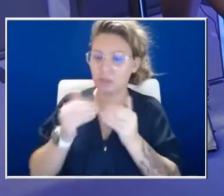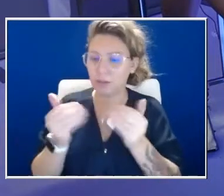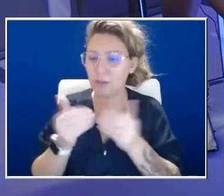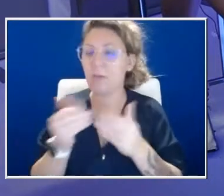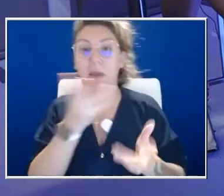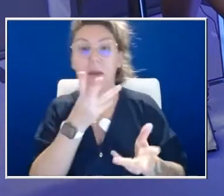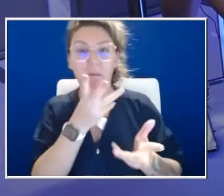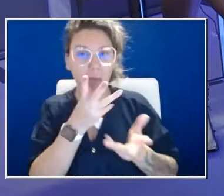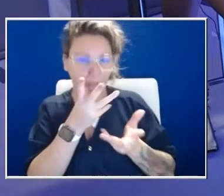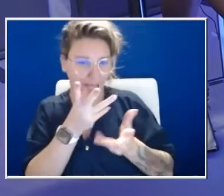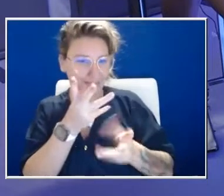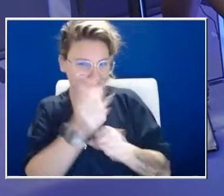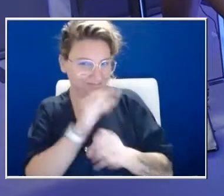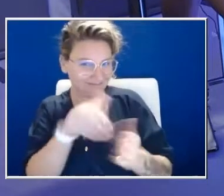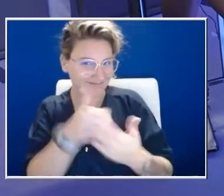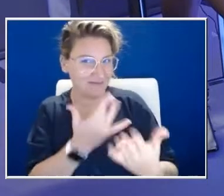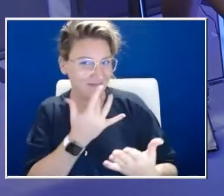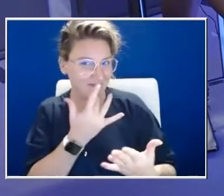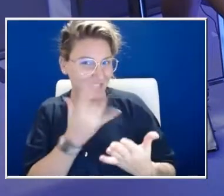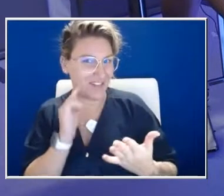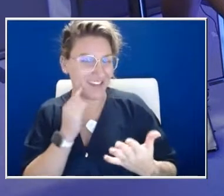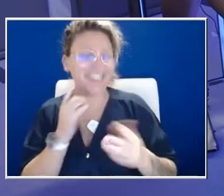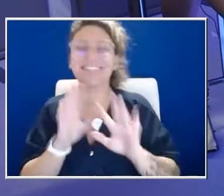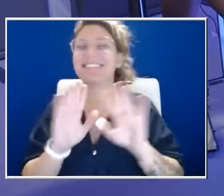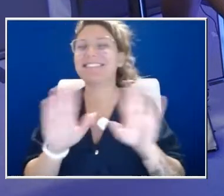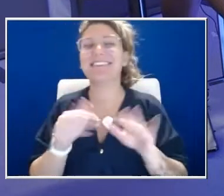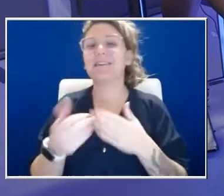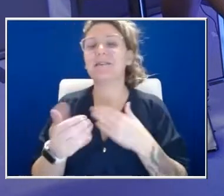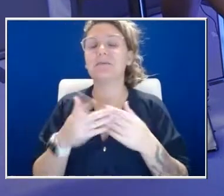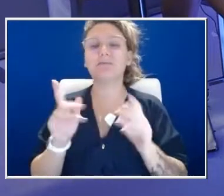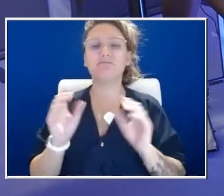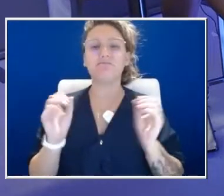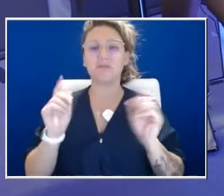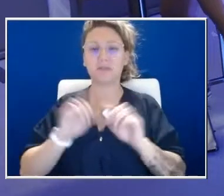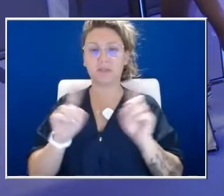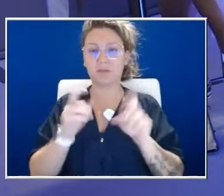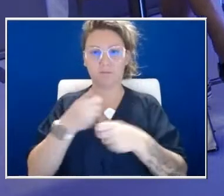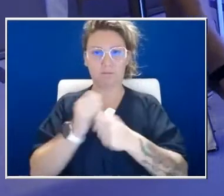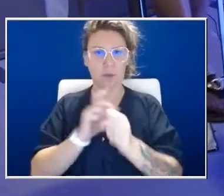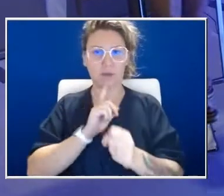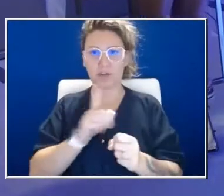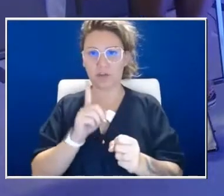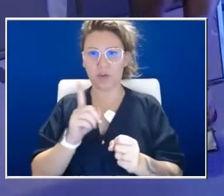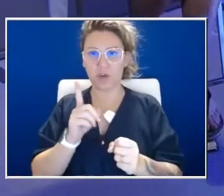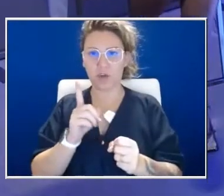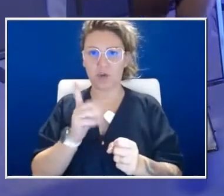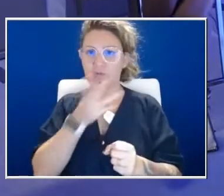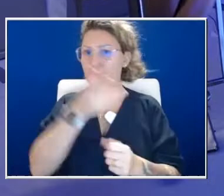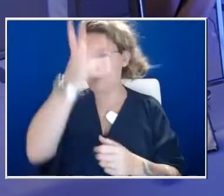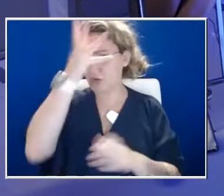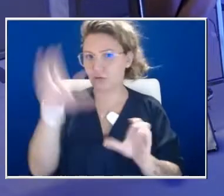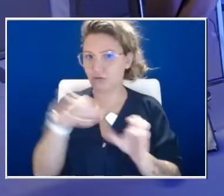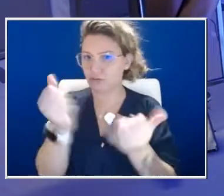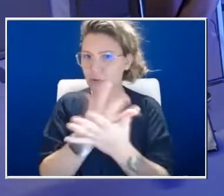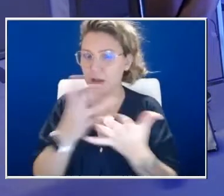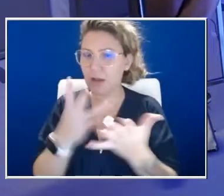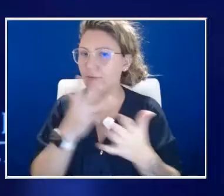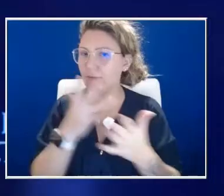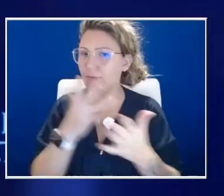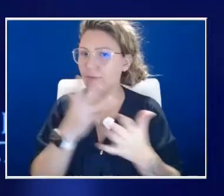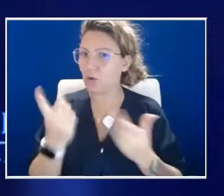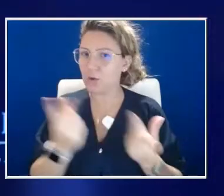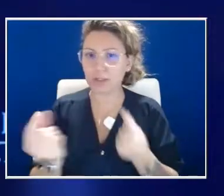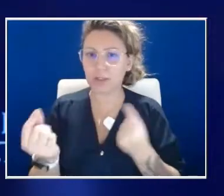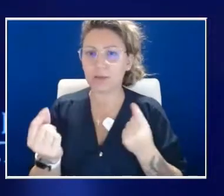course. But nothing different this year as far as making sure that parents are doing what they've always done. Yeah, I would say that's definitely